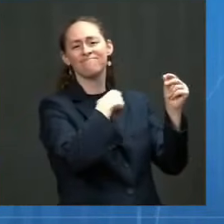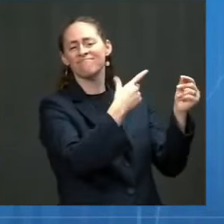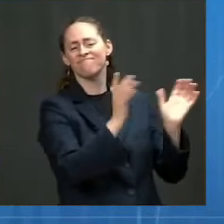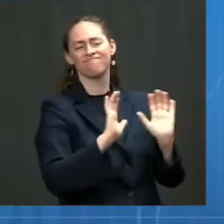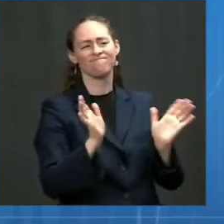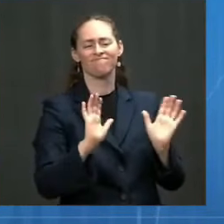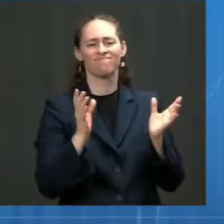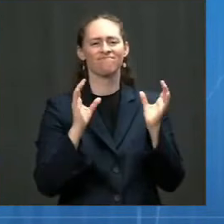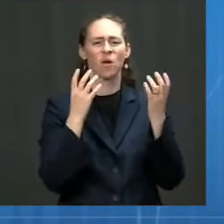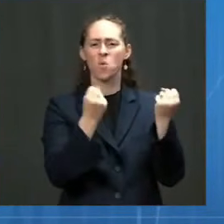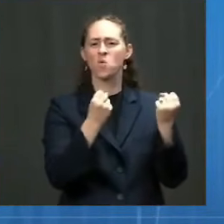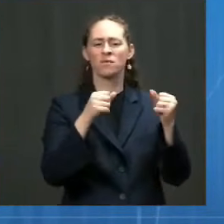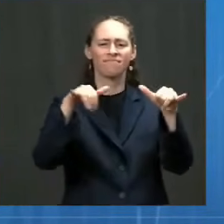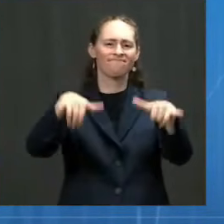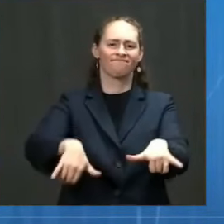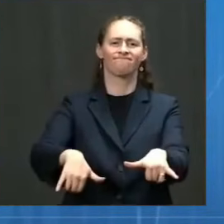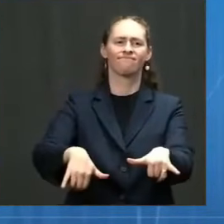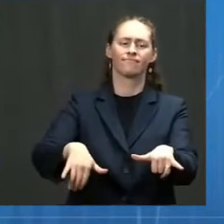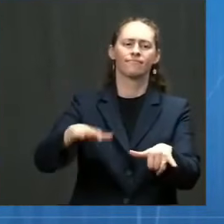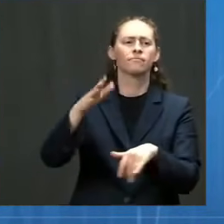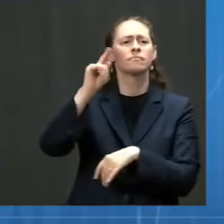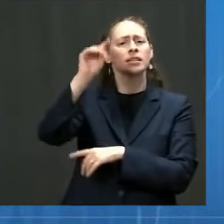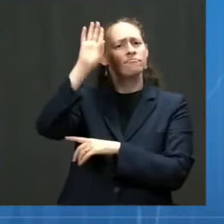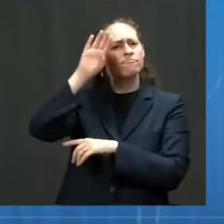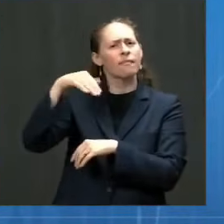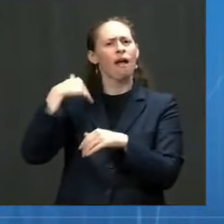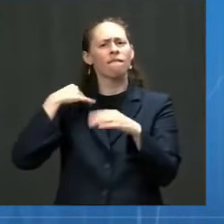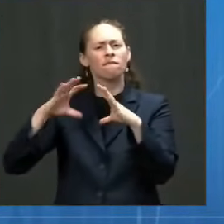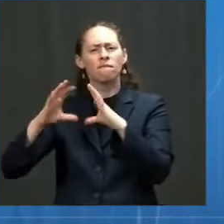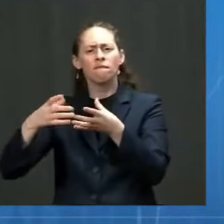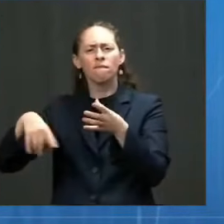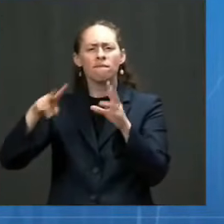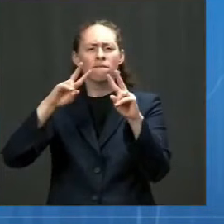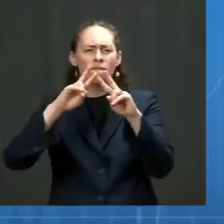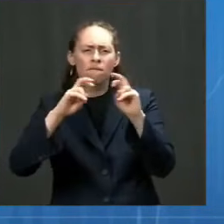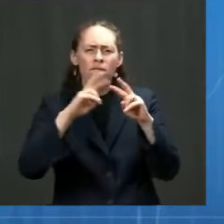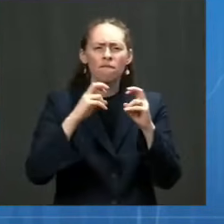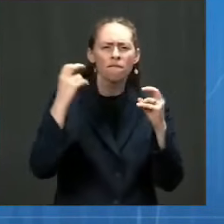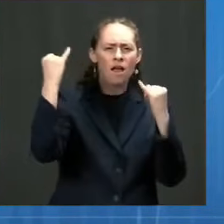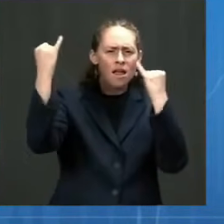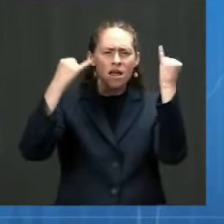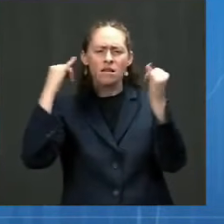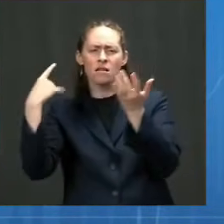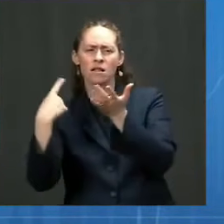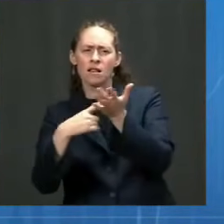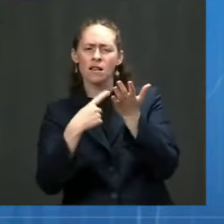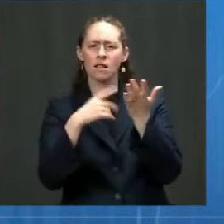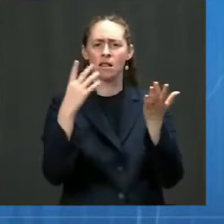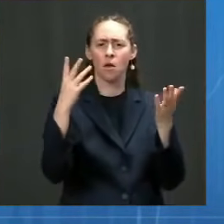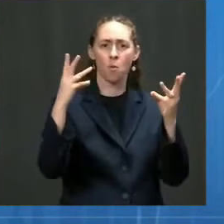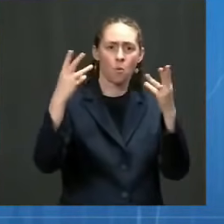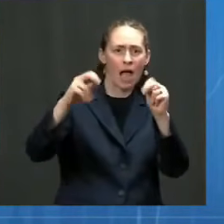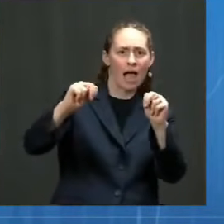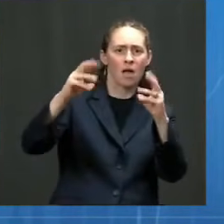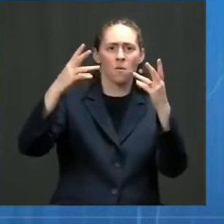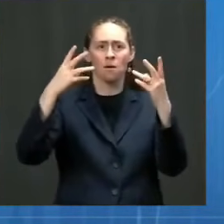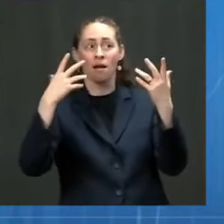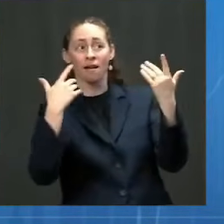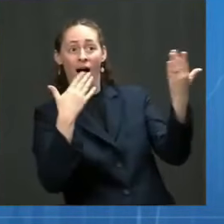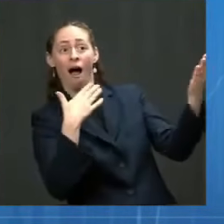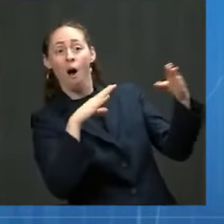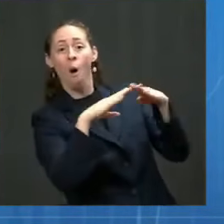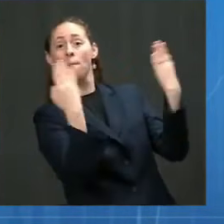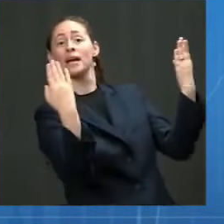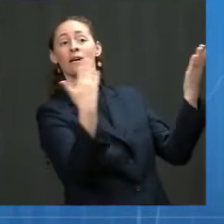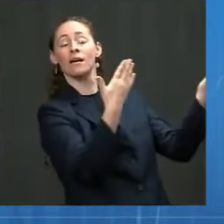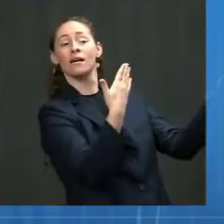that are developing plans for when we do open travel, how do we do it in a consistent and safe way?